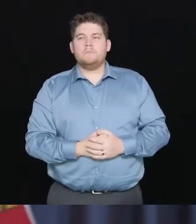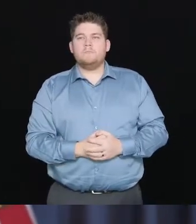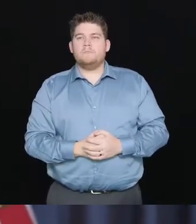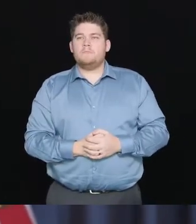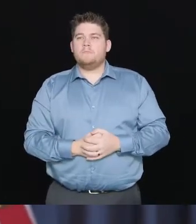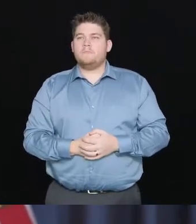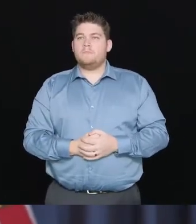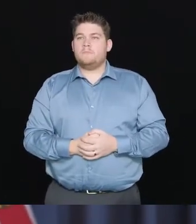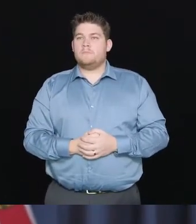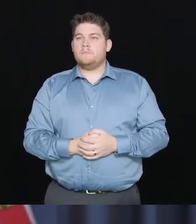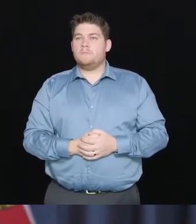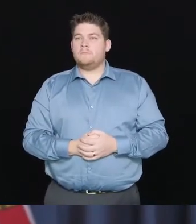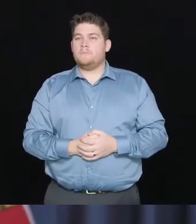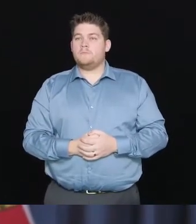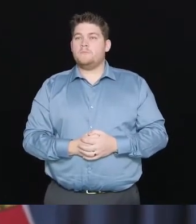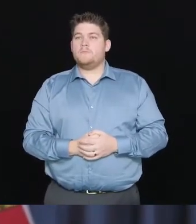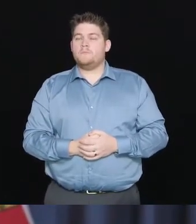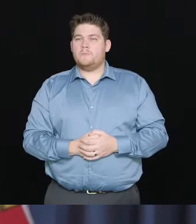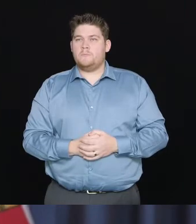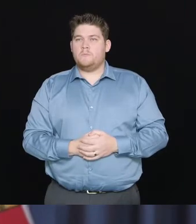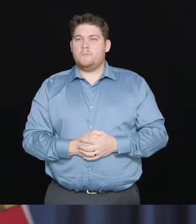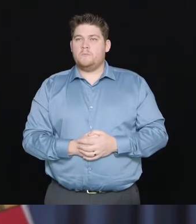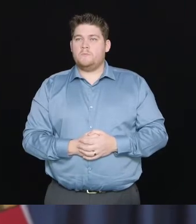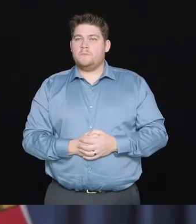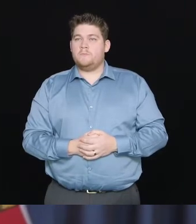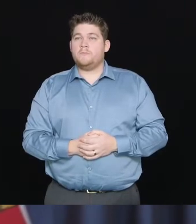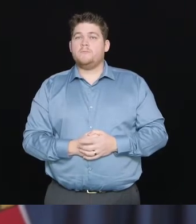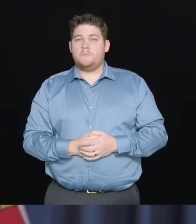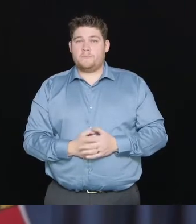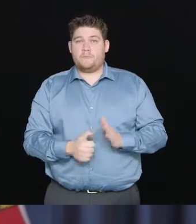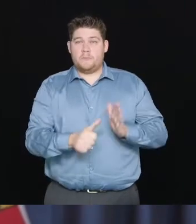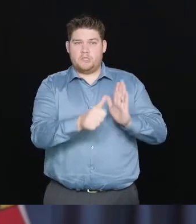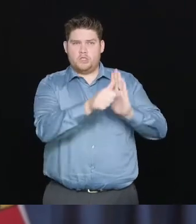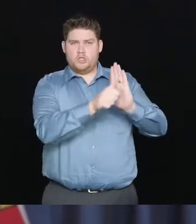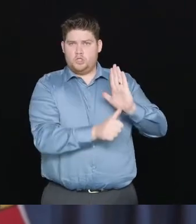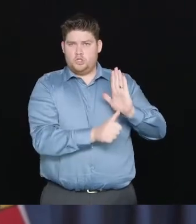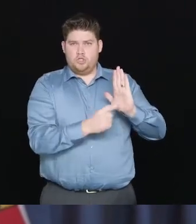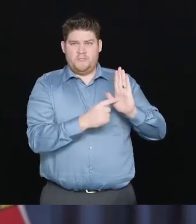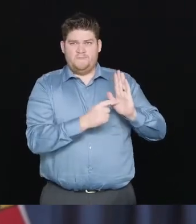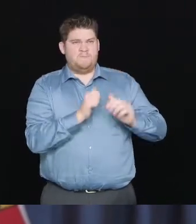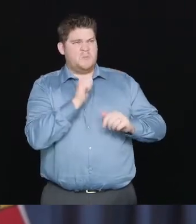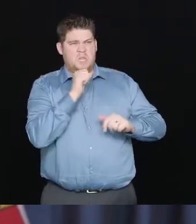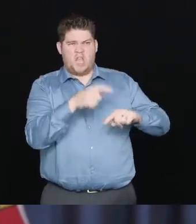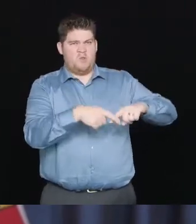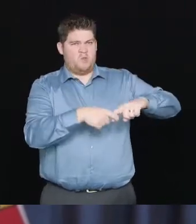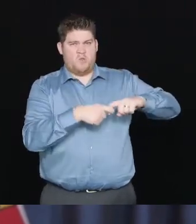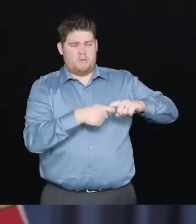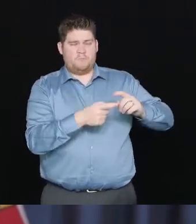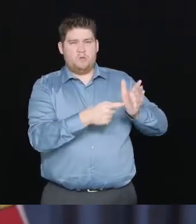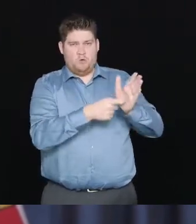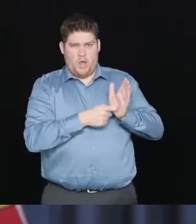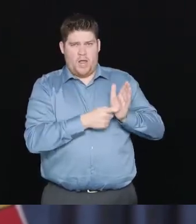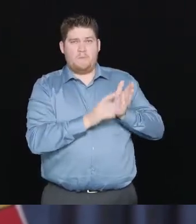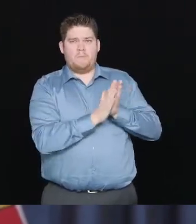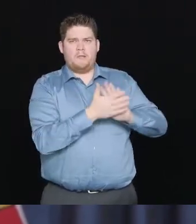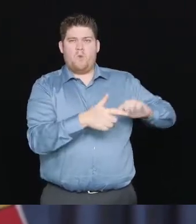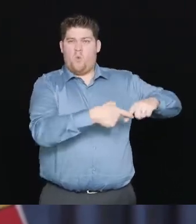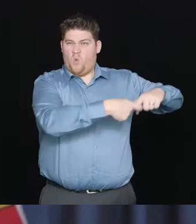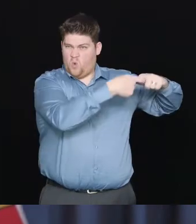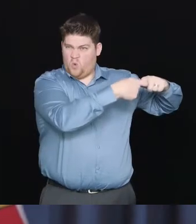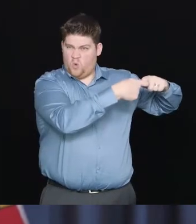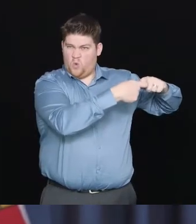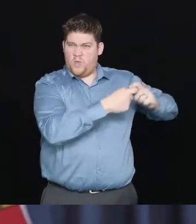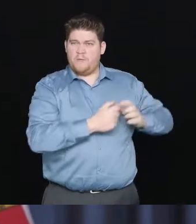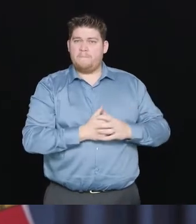about 3,000 British Columbians a week who have been waiting to have diagnostic treatments to find out